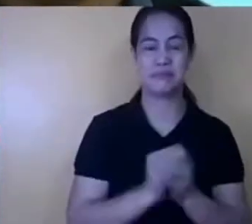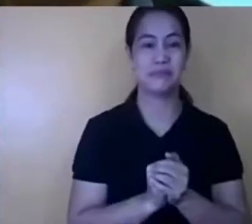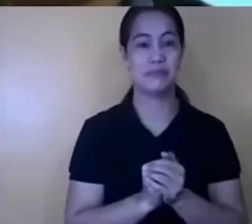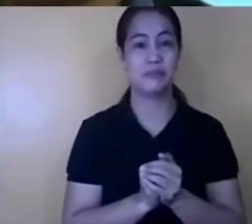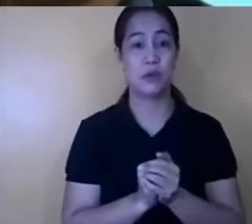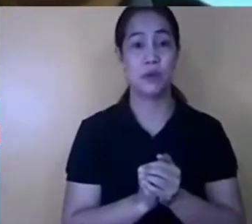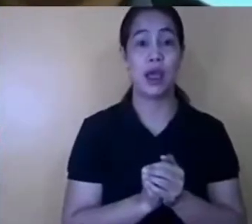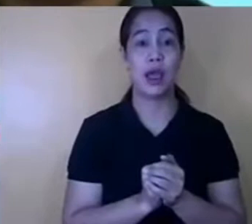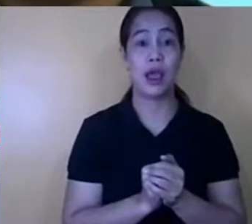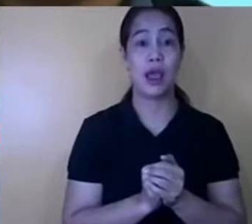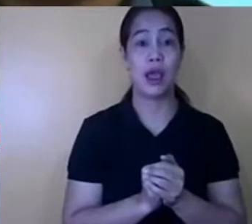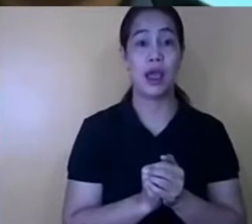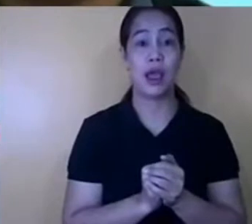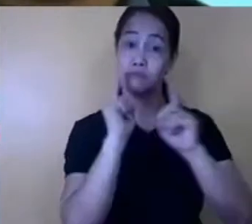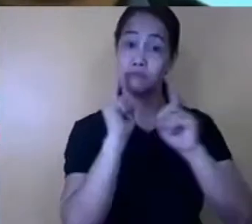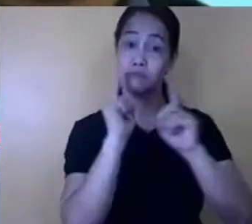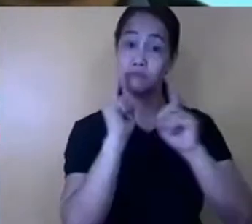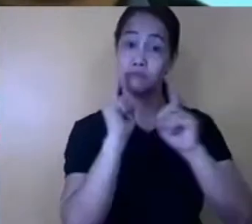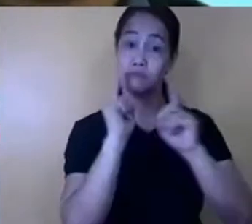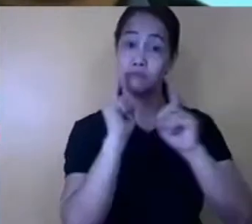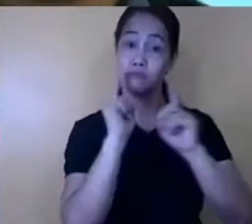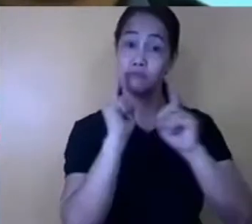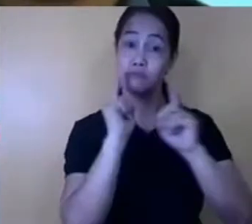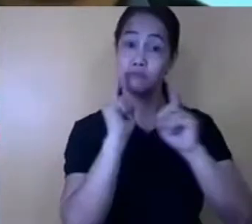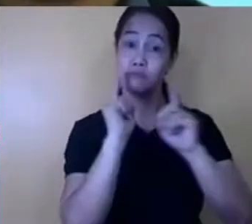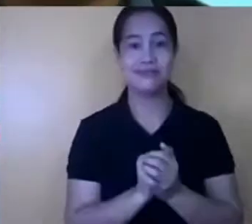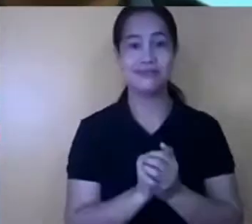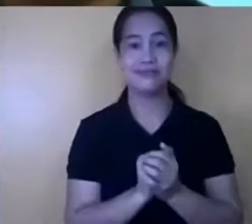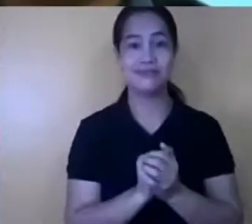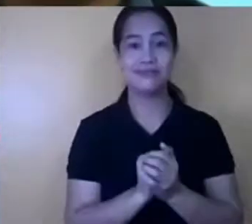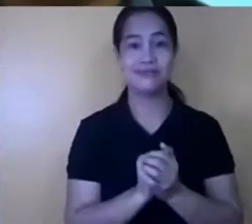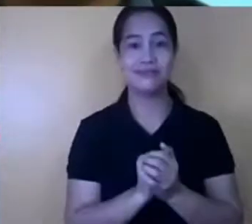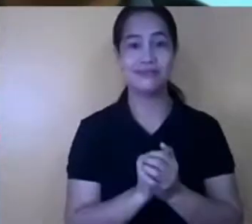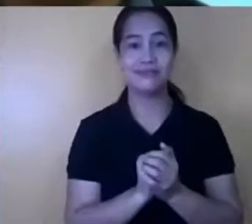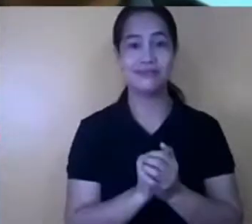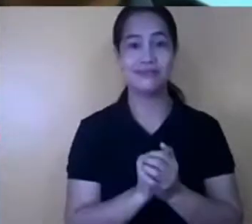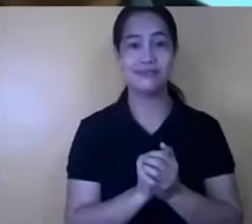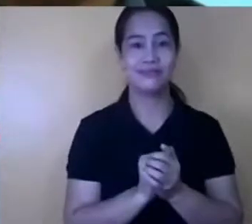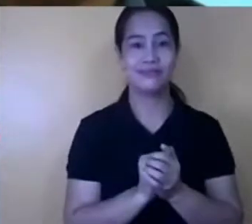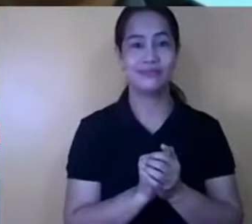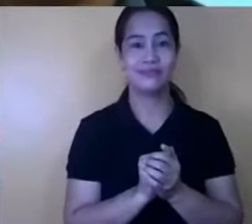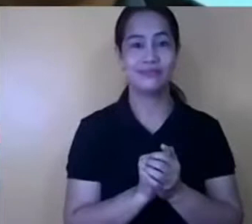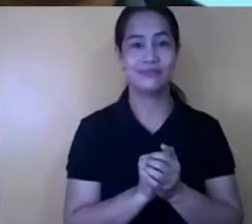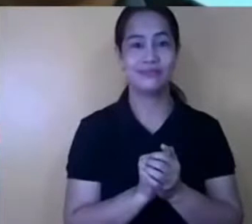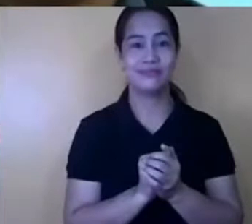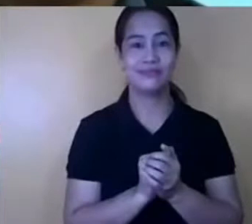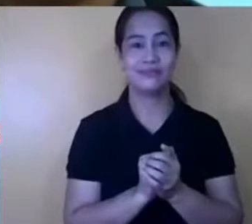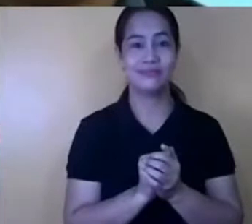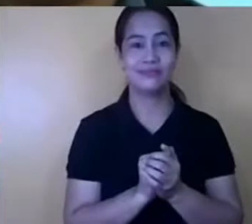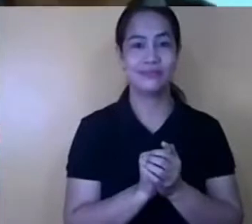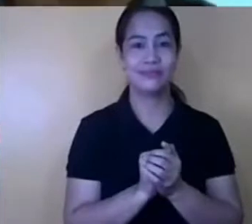when we talk community and or wider school community, it refers to both internal and external